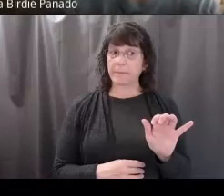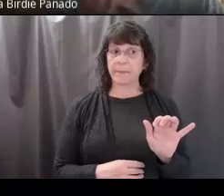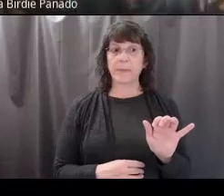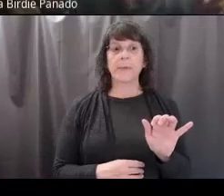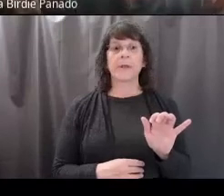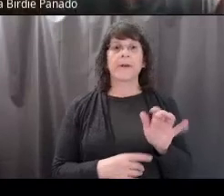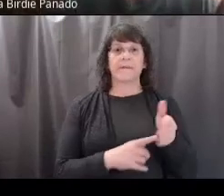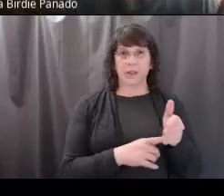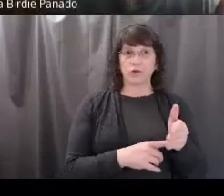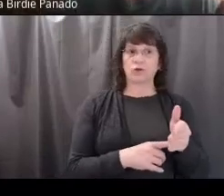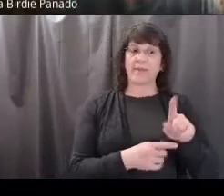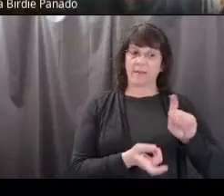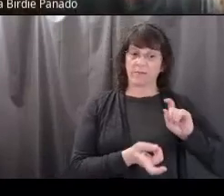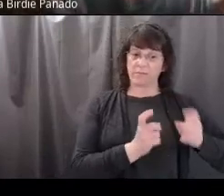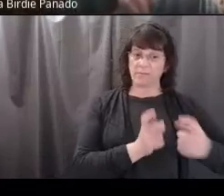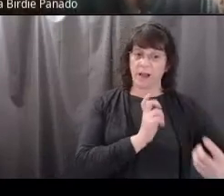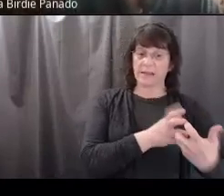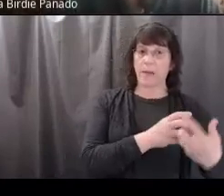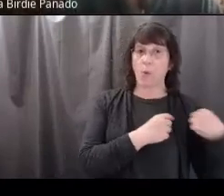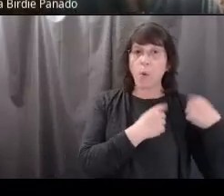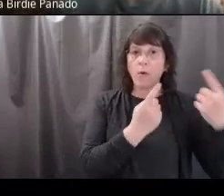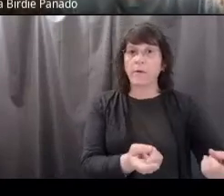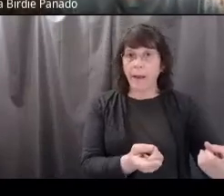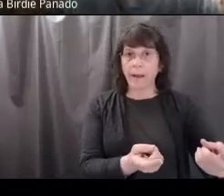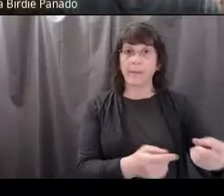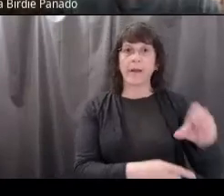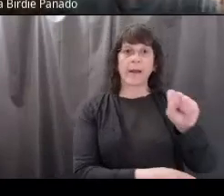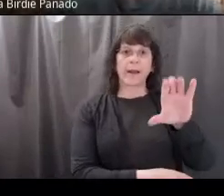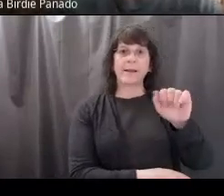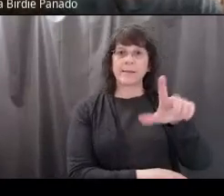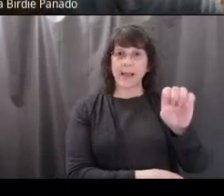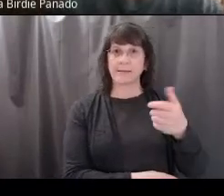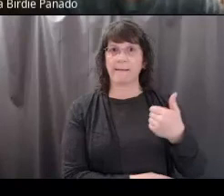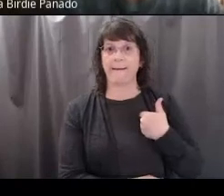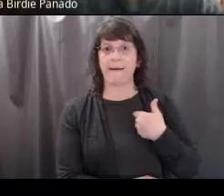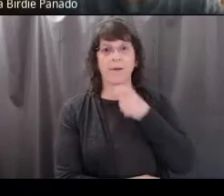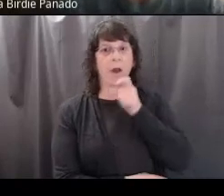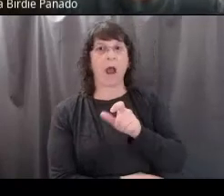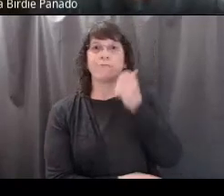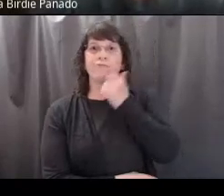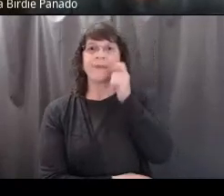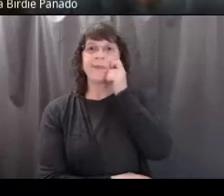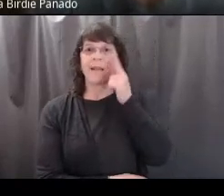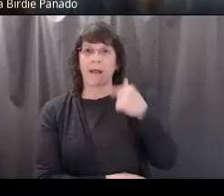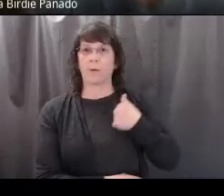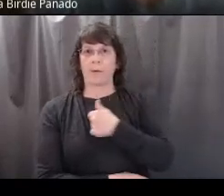And fish have adapted over time to have scales rather than the skin that we have.